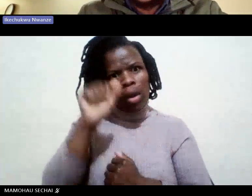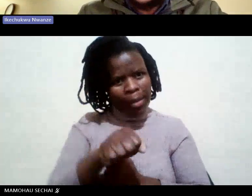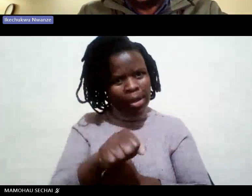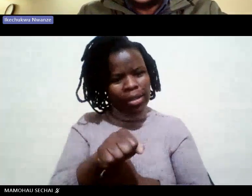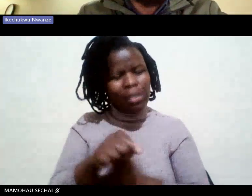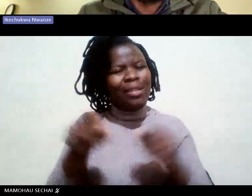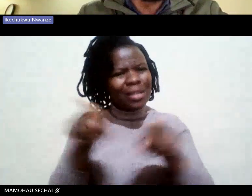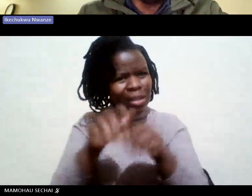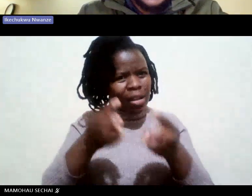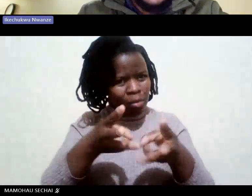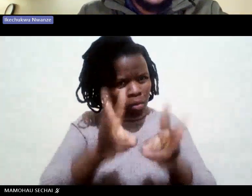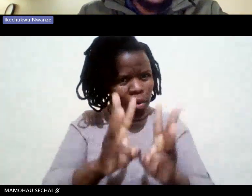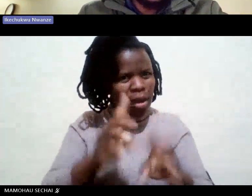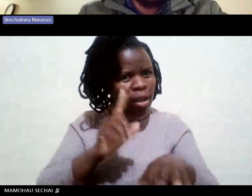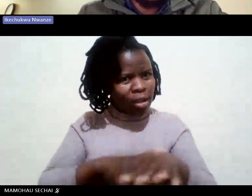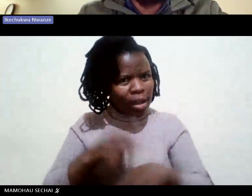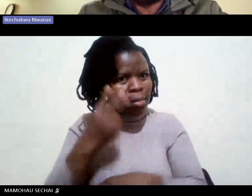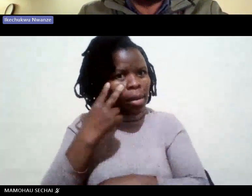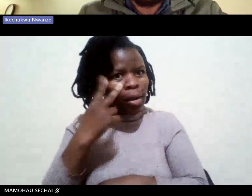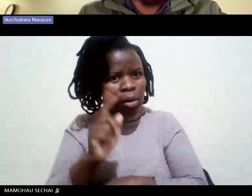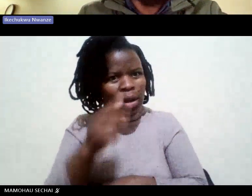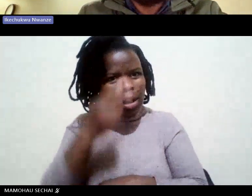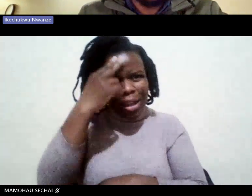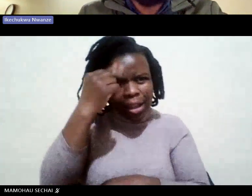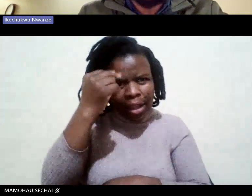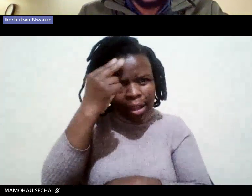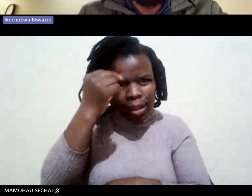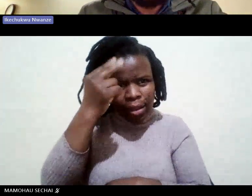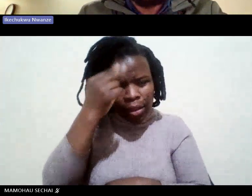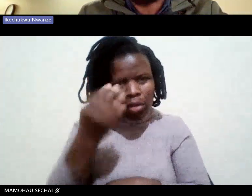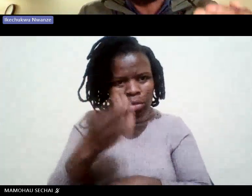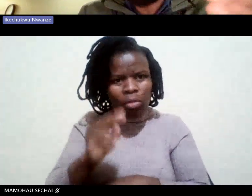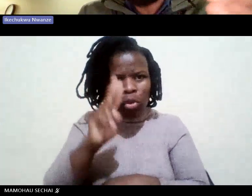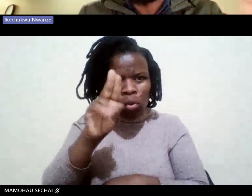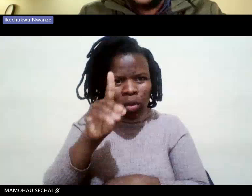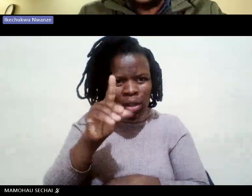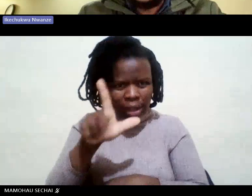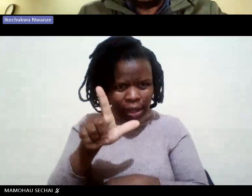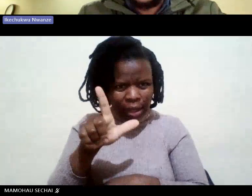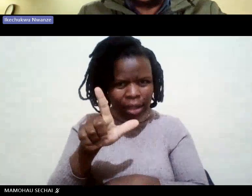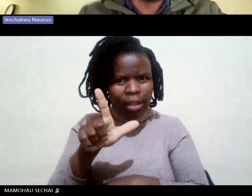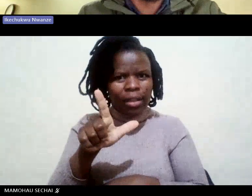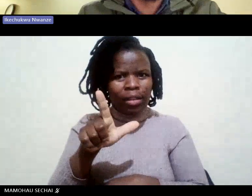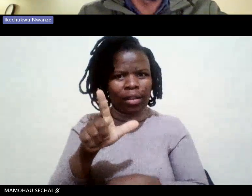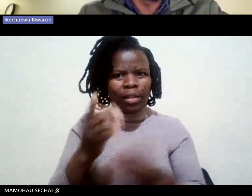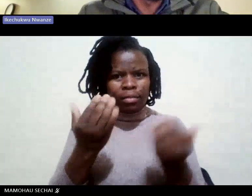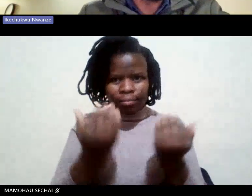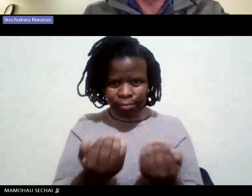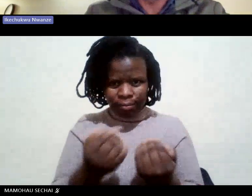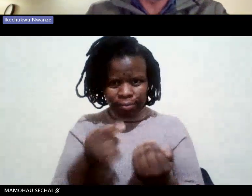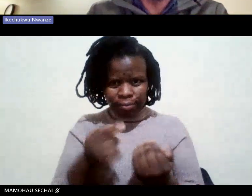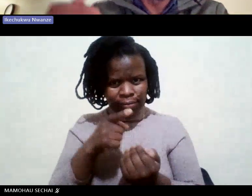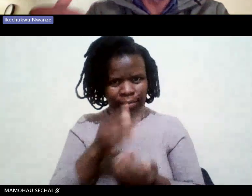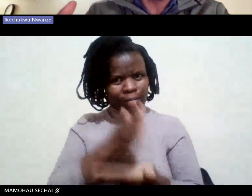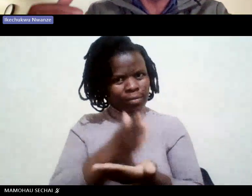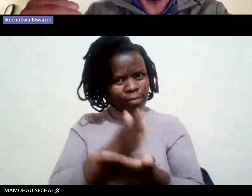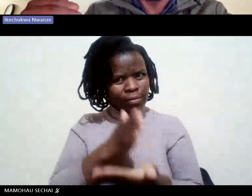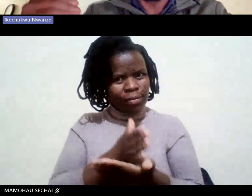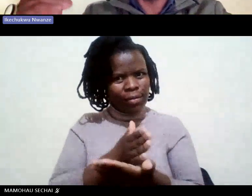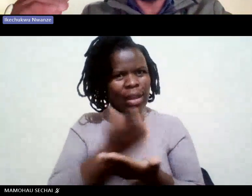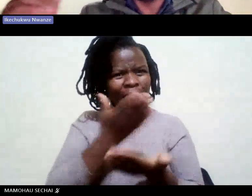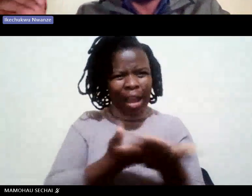the theories we're dealing with, even UDL, you know, even a man is critiquing UDL in terms of its application in African context. So even